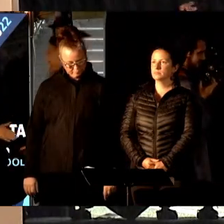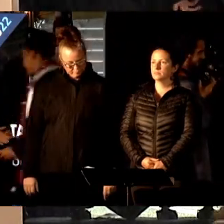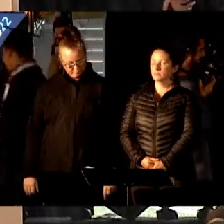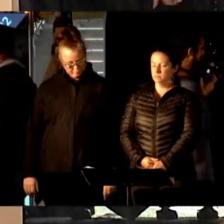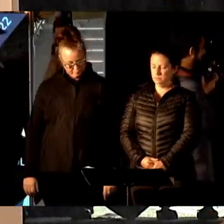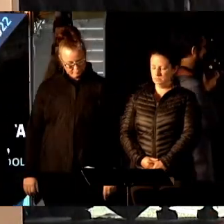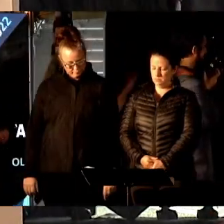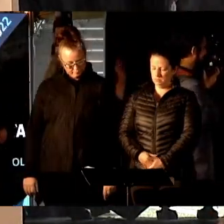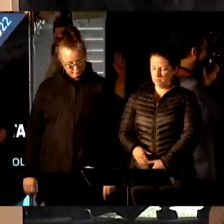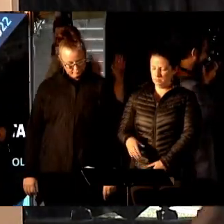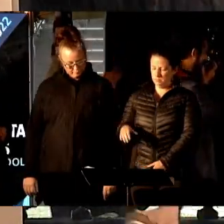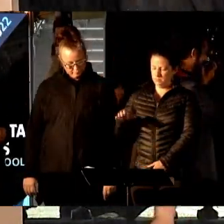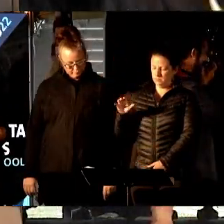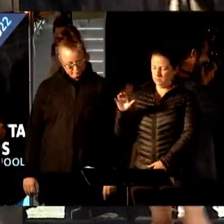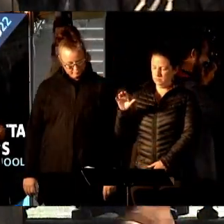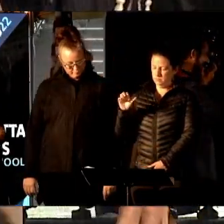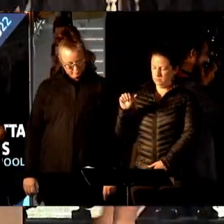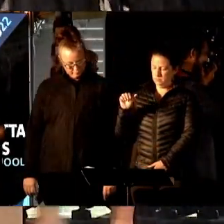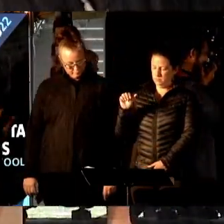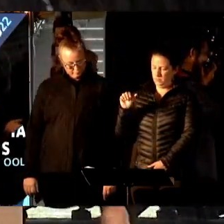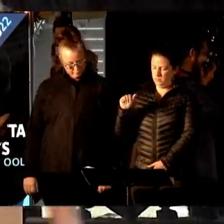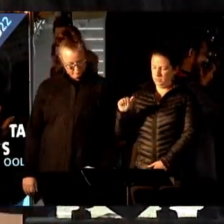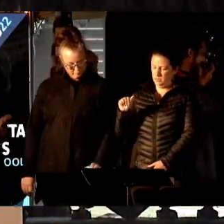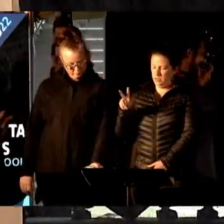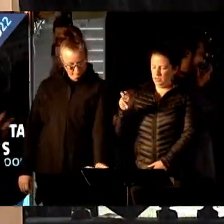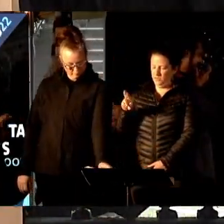Avery Thamer.